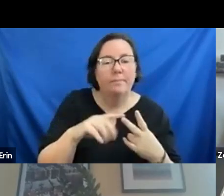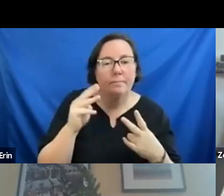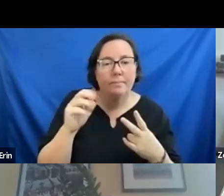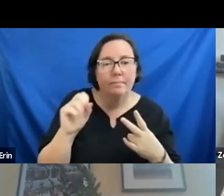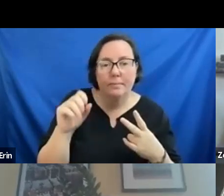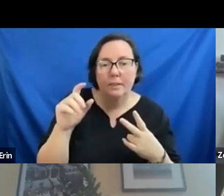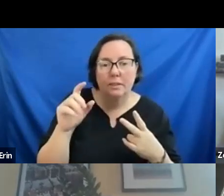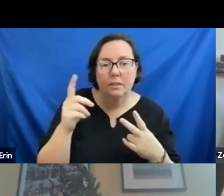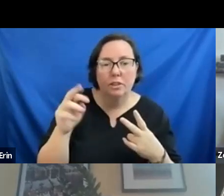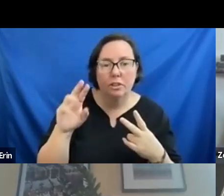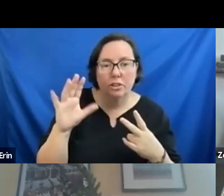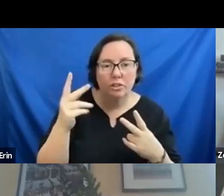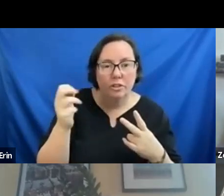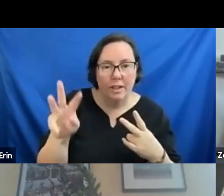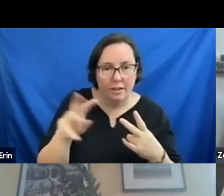Mr. Chernow,